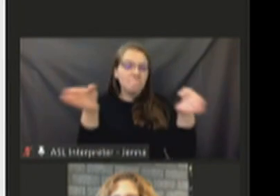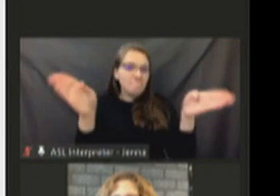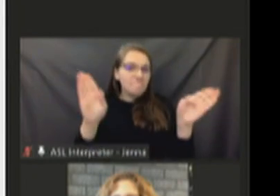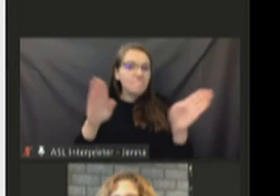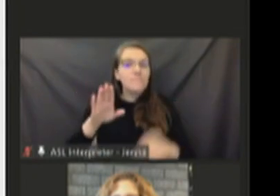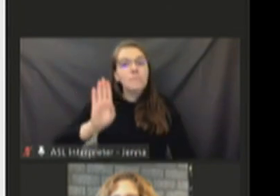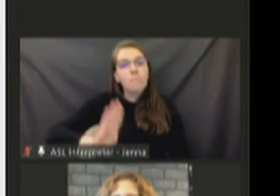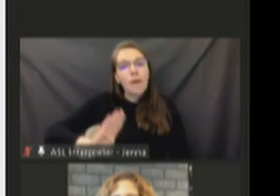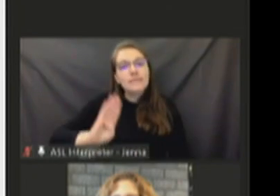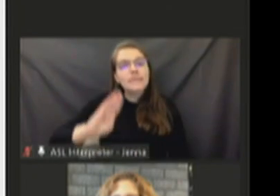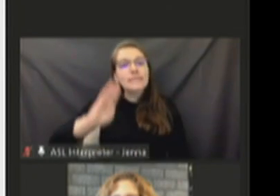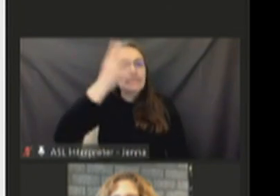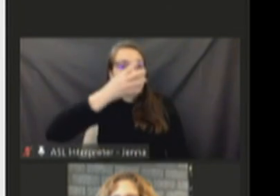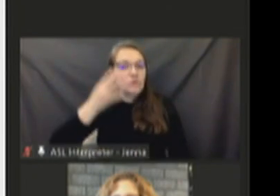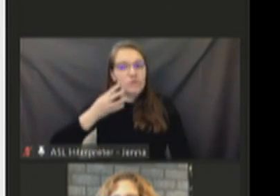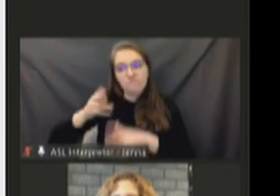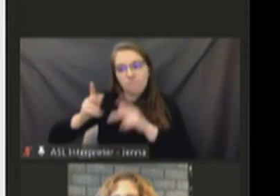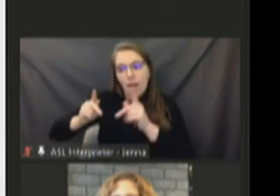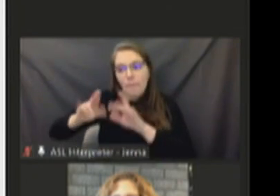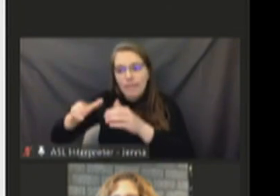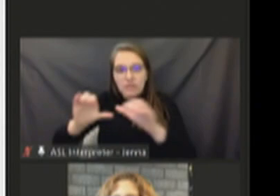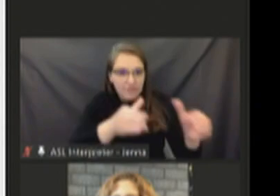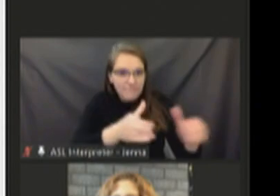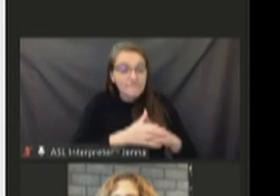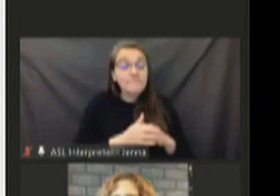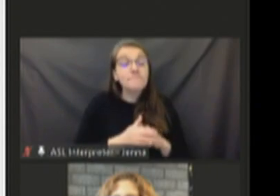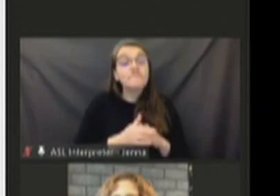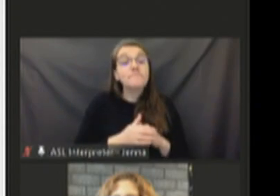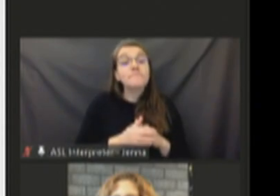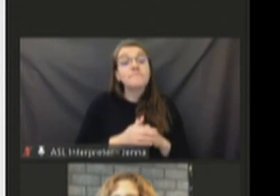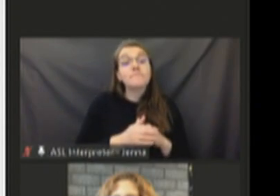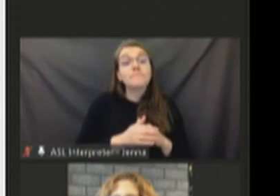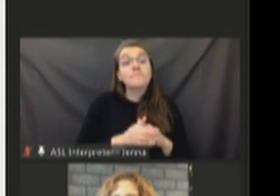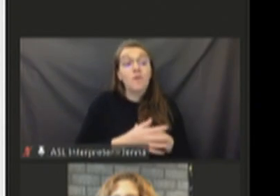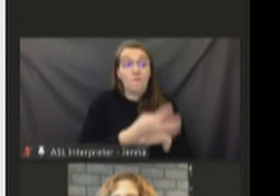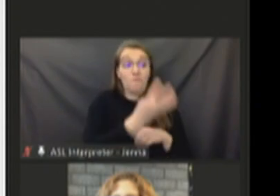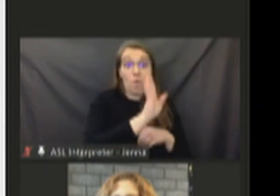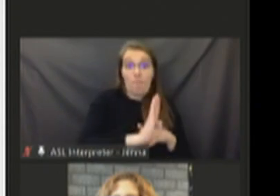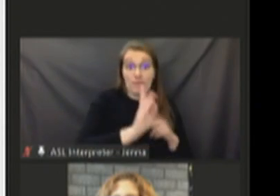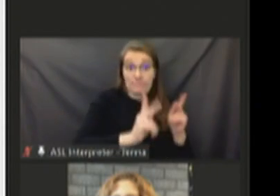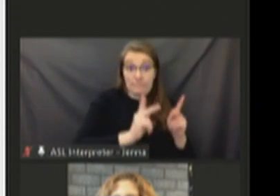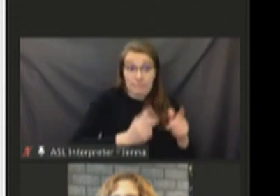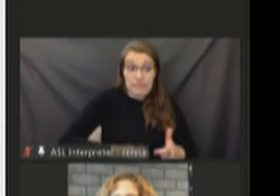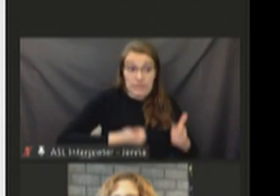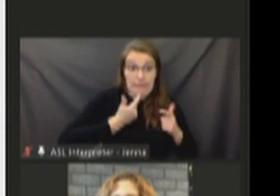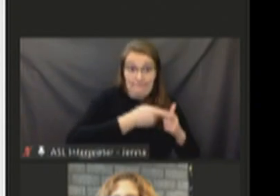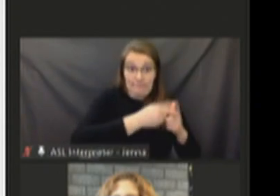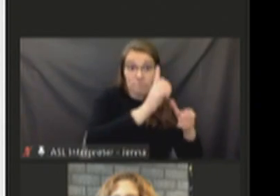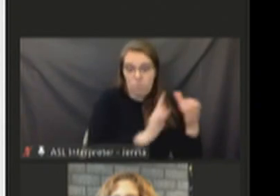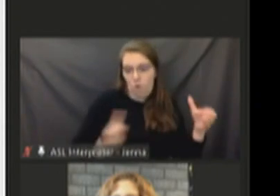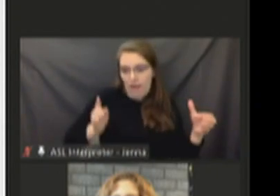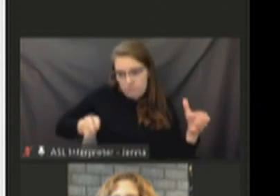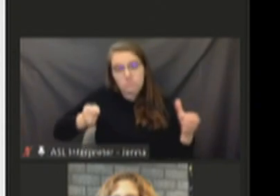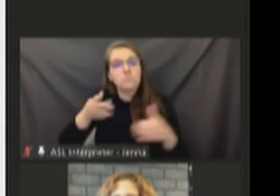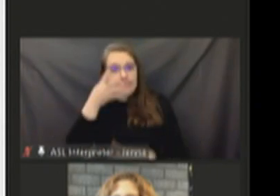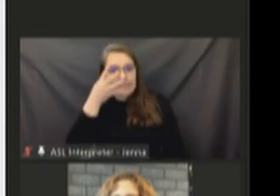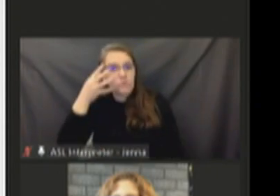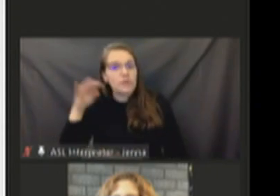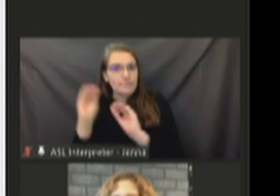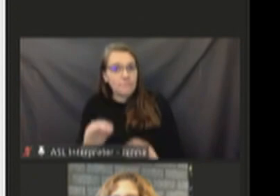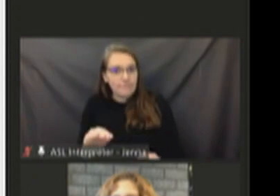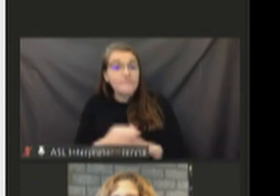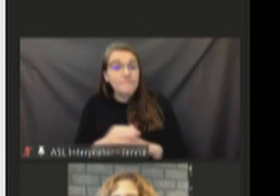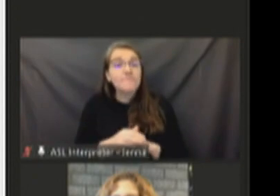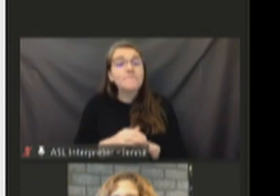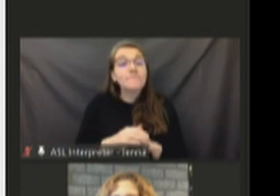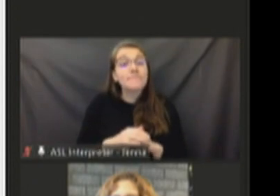immigrant populations. It has been estimated that 1 in 4 Bostonians is an immigrant. And what that means is,